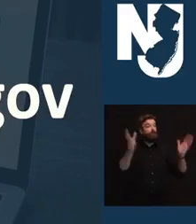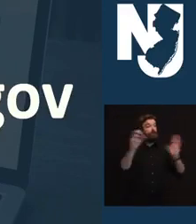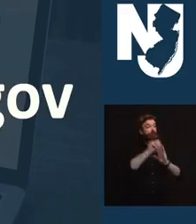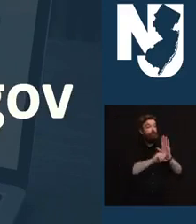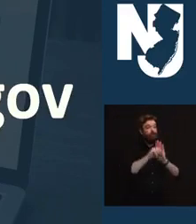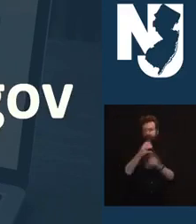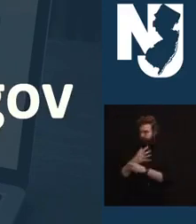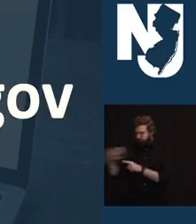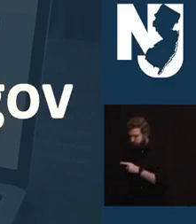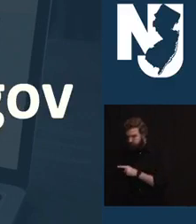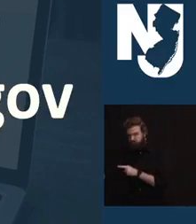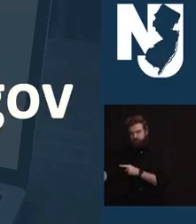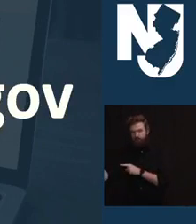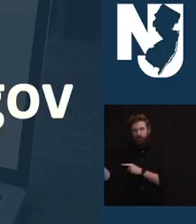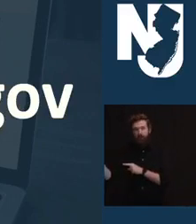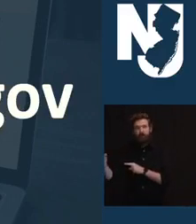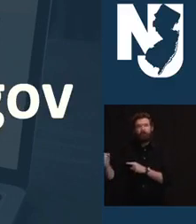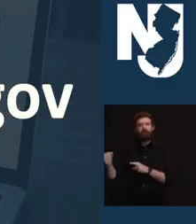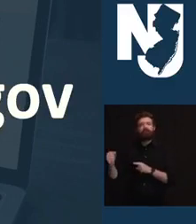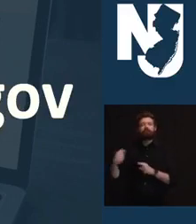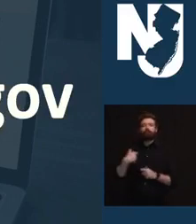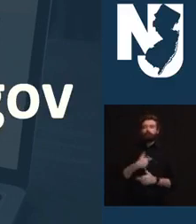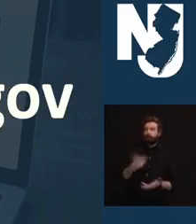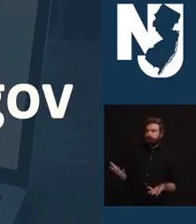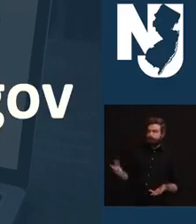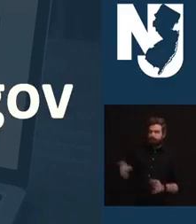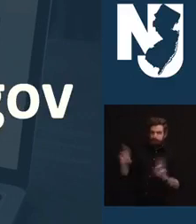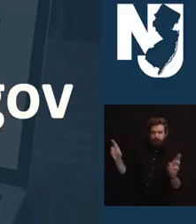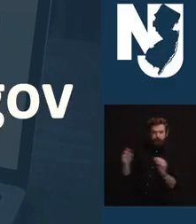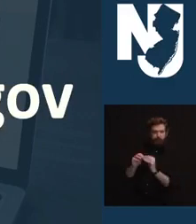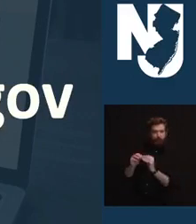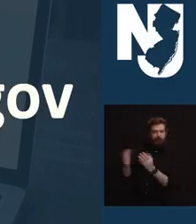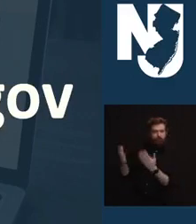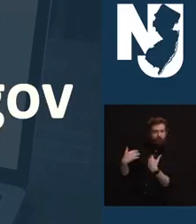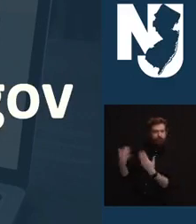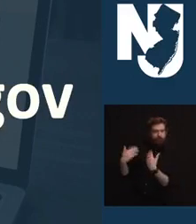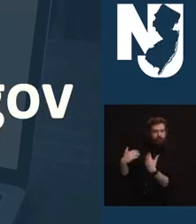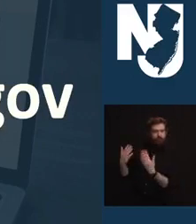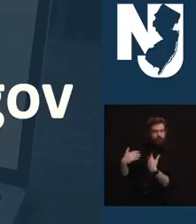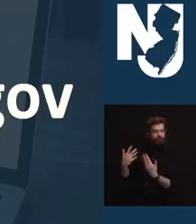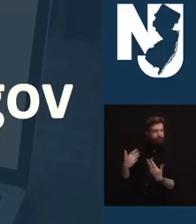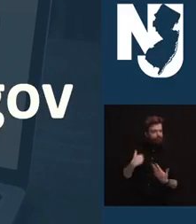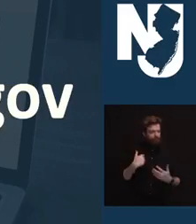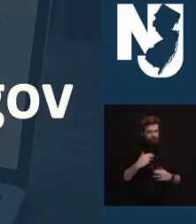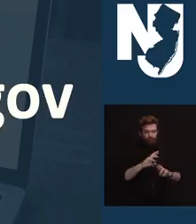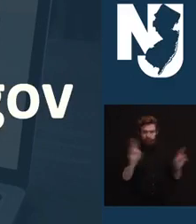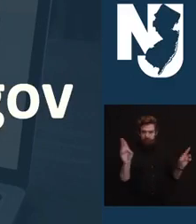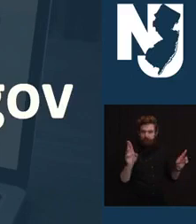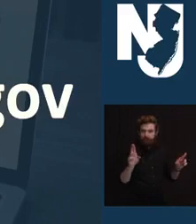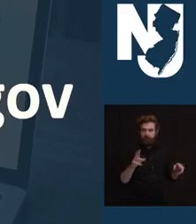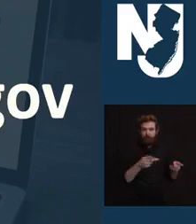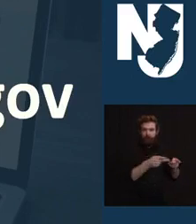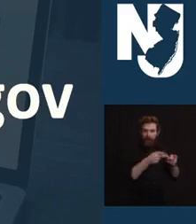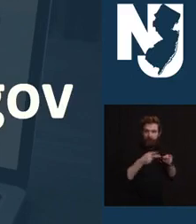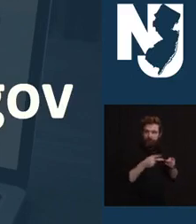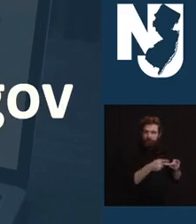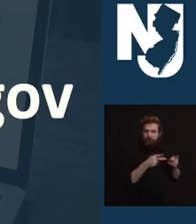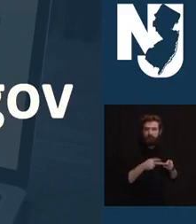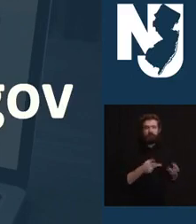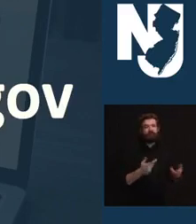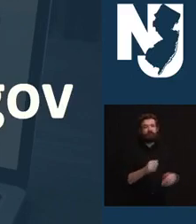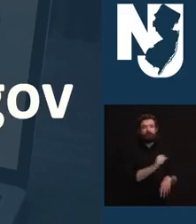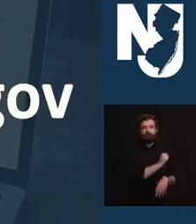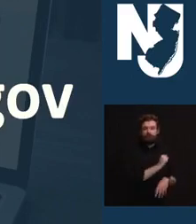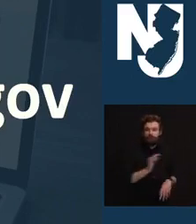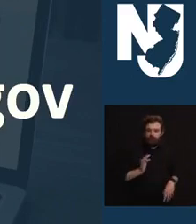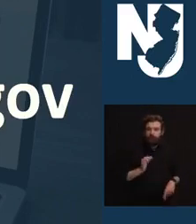out of the feds, and we will not be, and we are ready to rock. But we need a complete transformation here in the number of